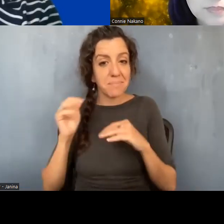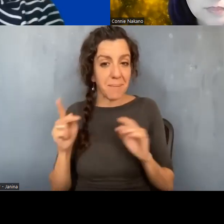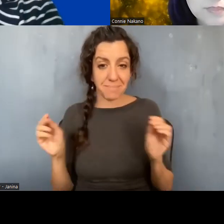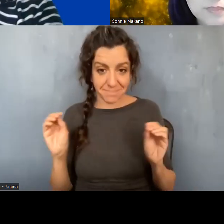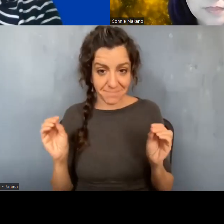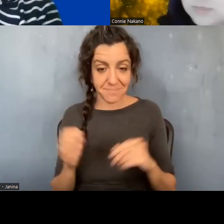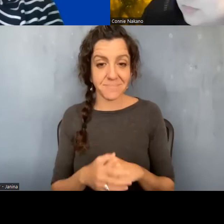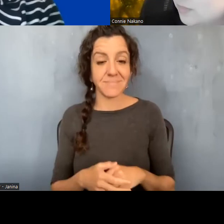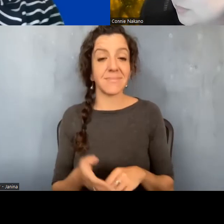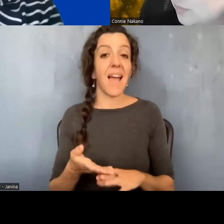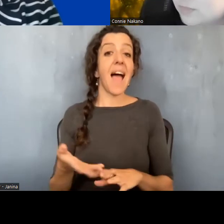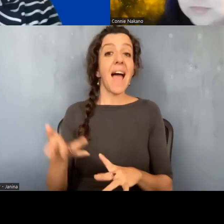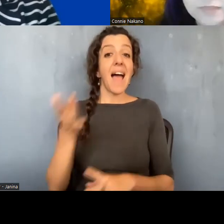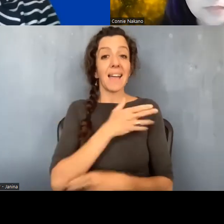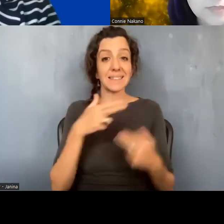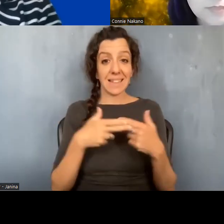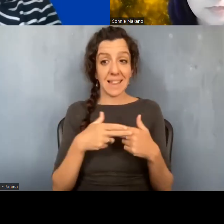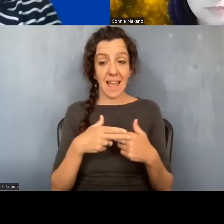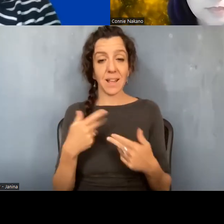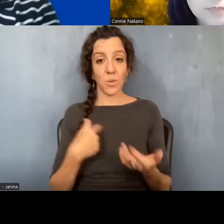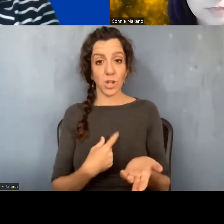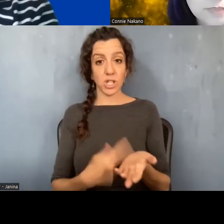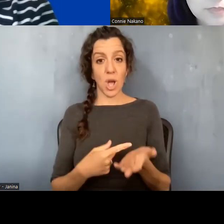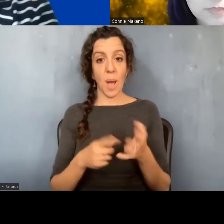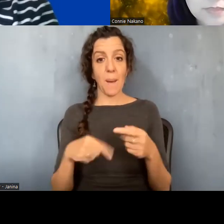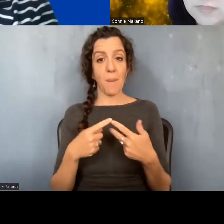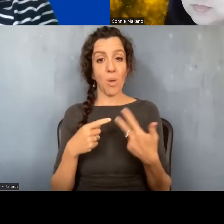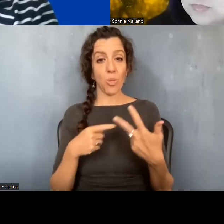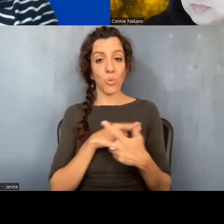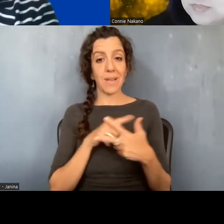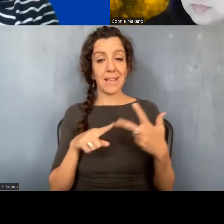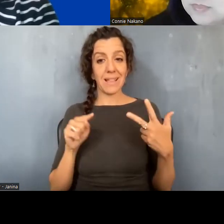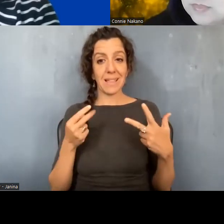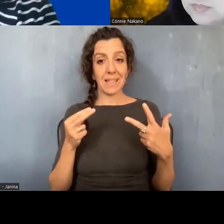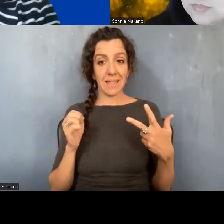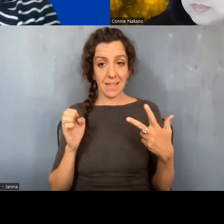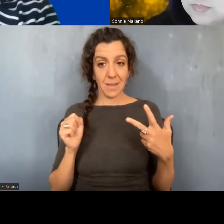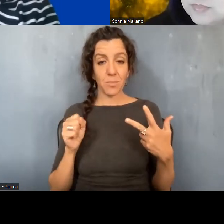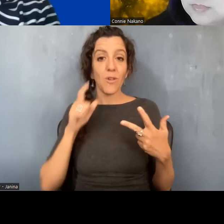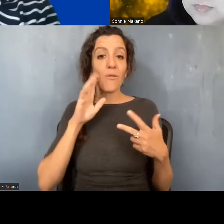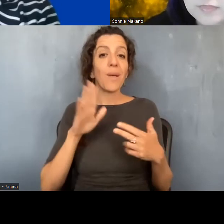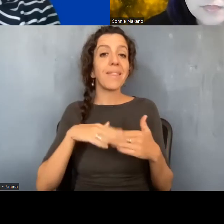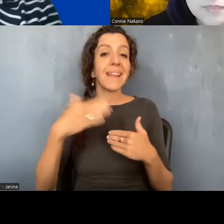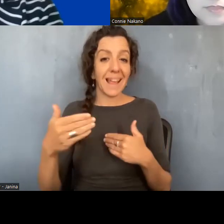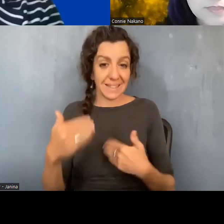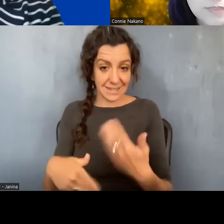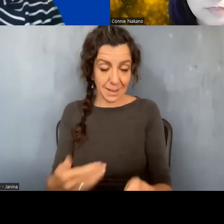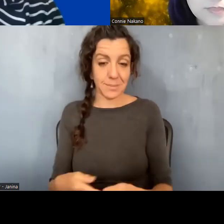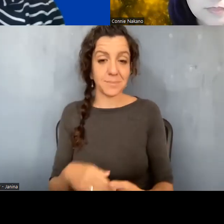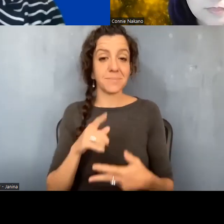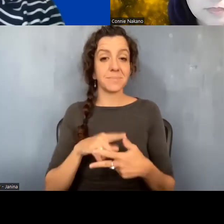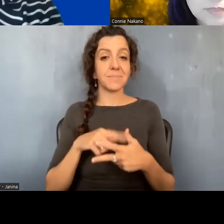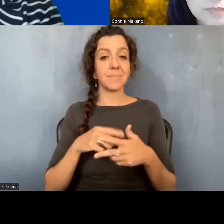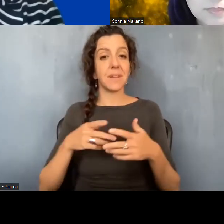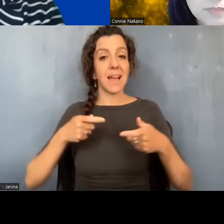an earlier slide, we talked about the three main themes for the next steps, which are